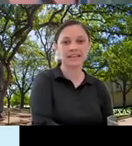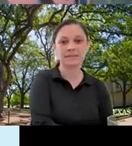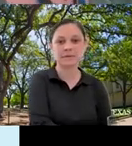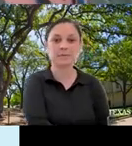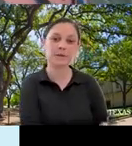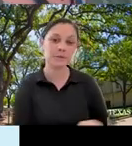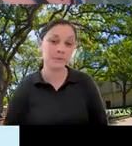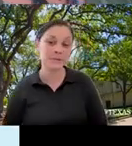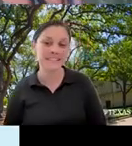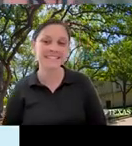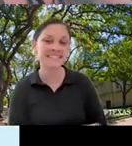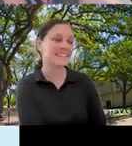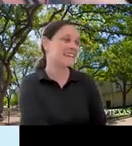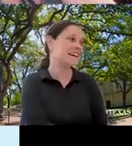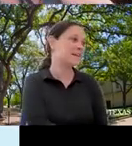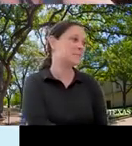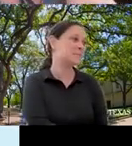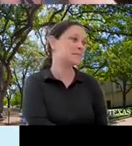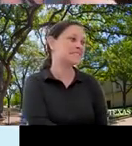had 83.3%.